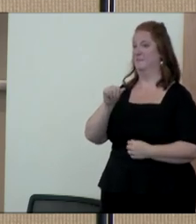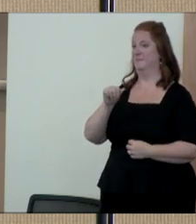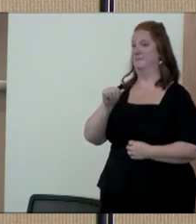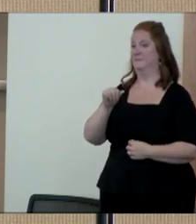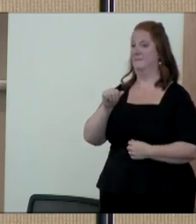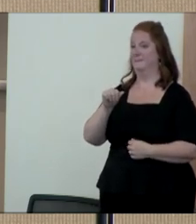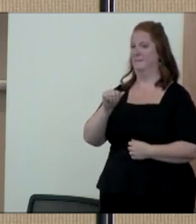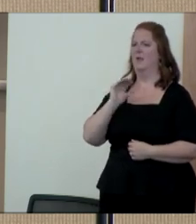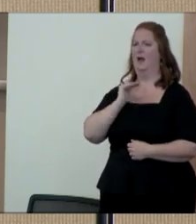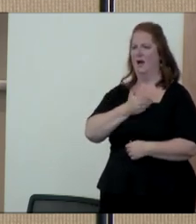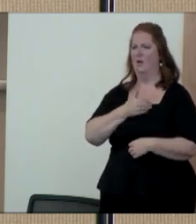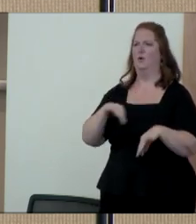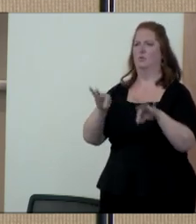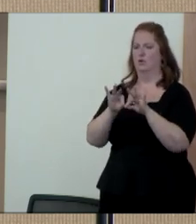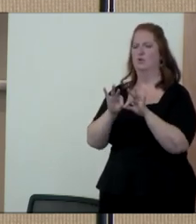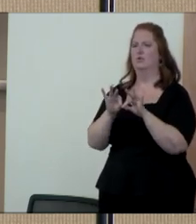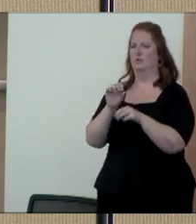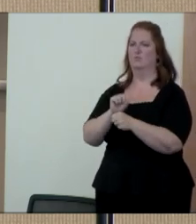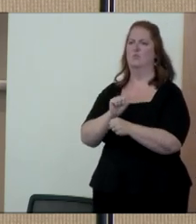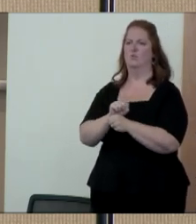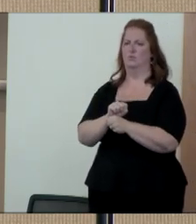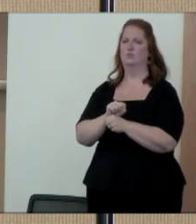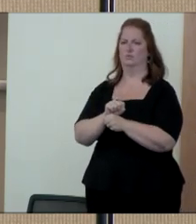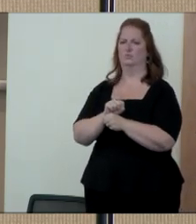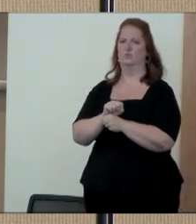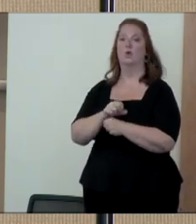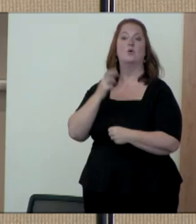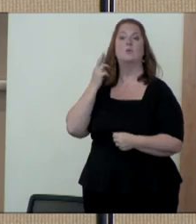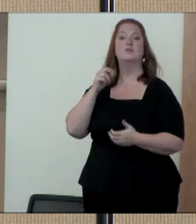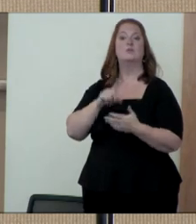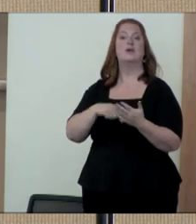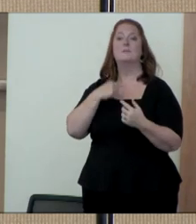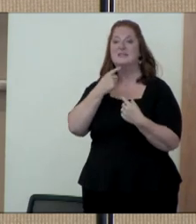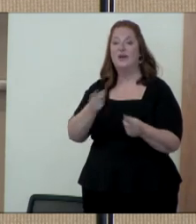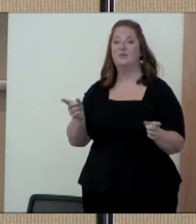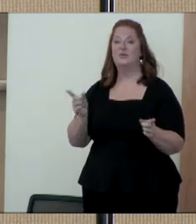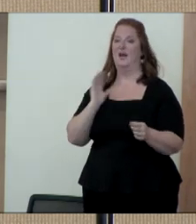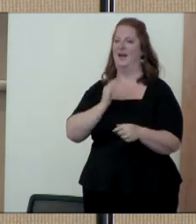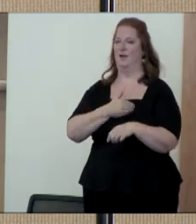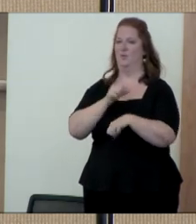Our work matters, but what I'm really here to say is that it's just beginning.